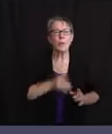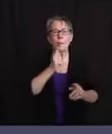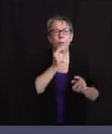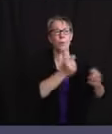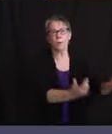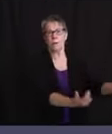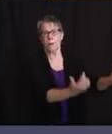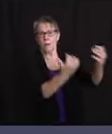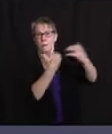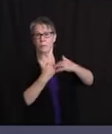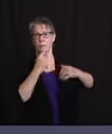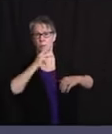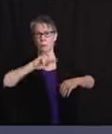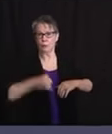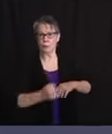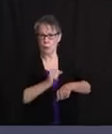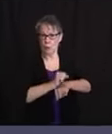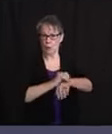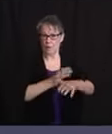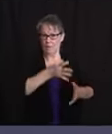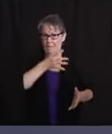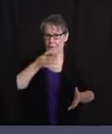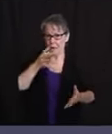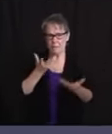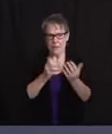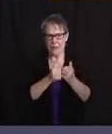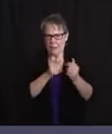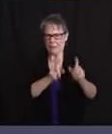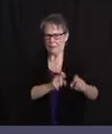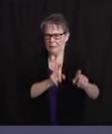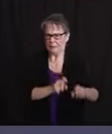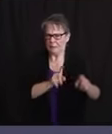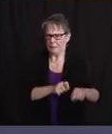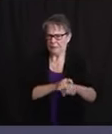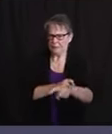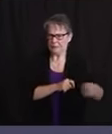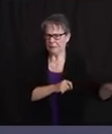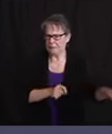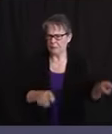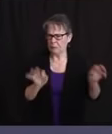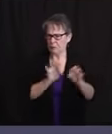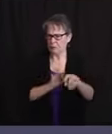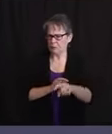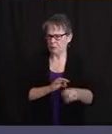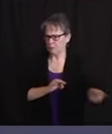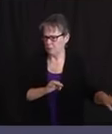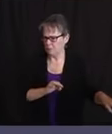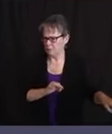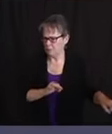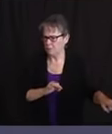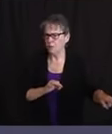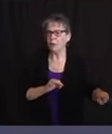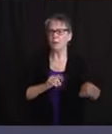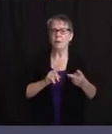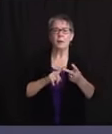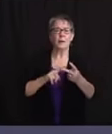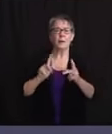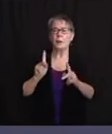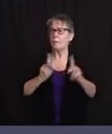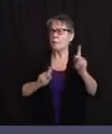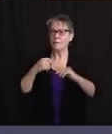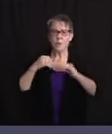for COVID-19. The FQAC partners are going to farms throughout the state and have